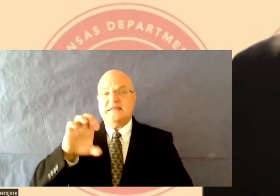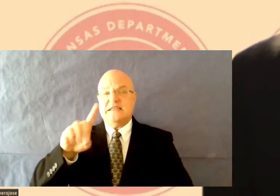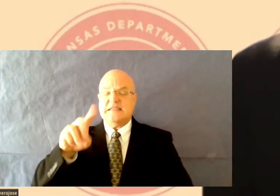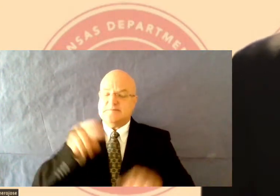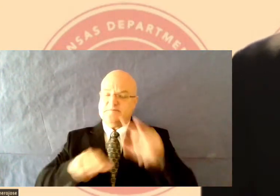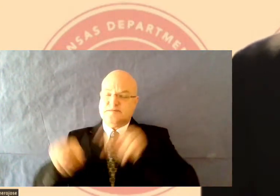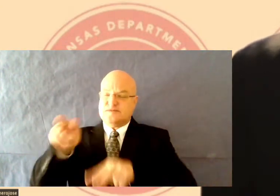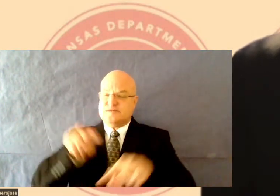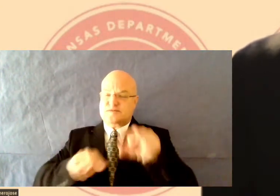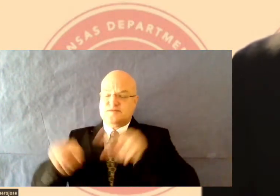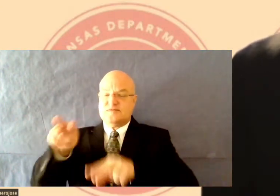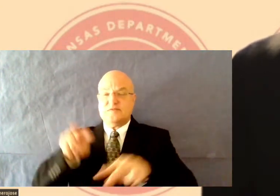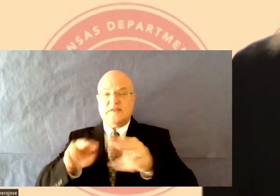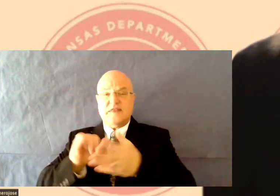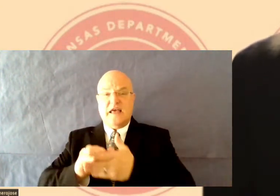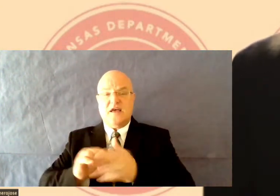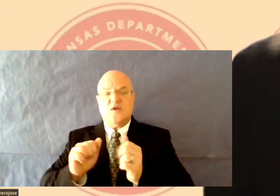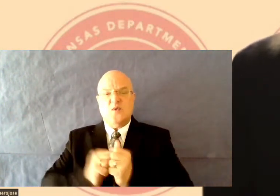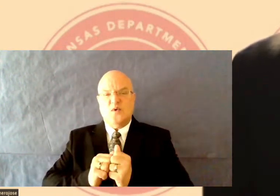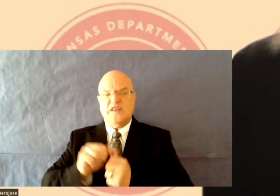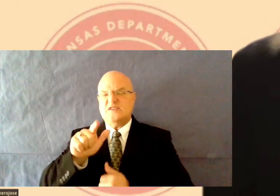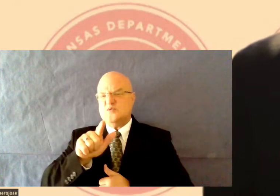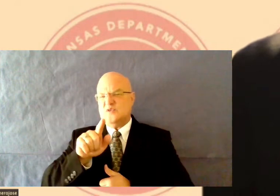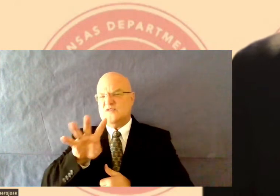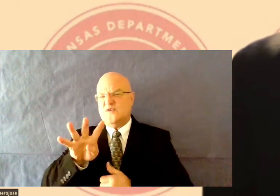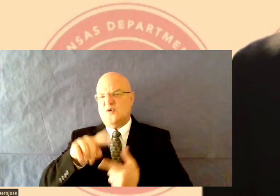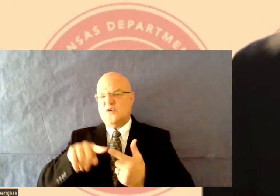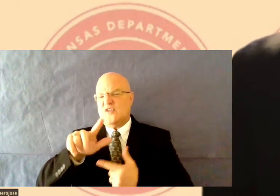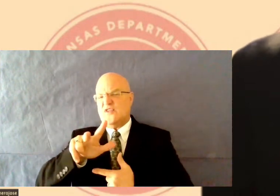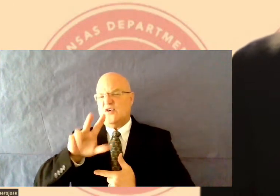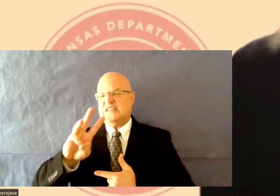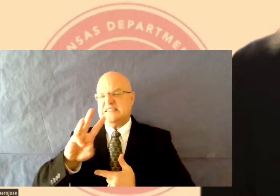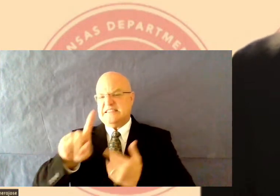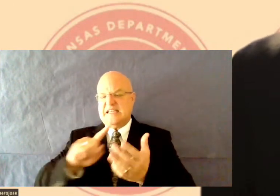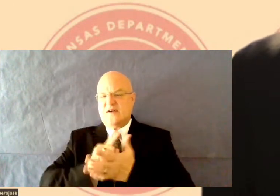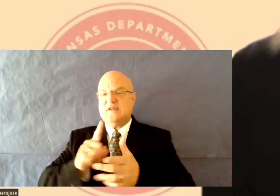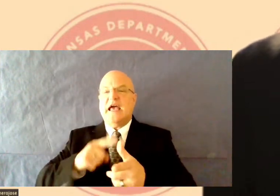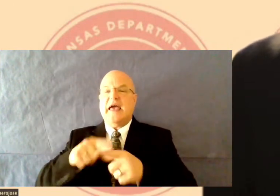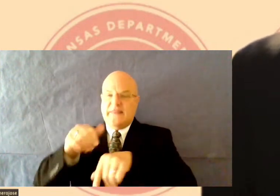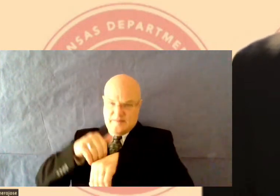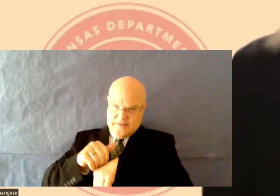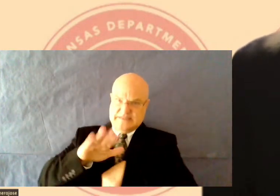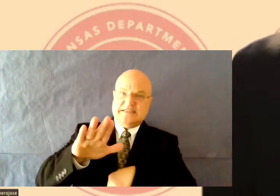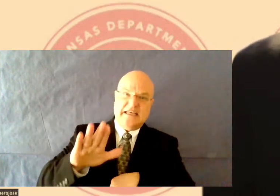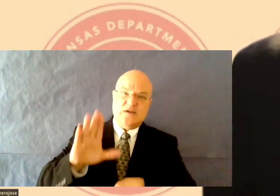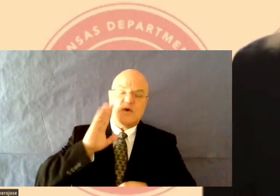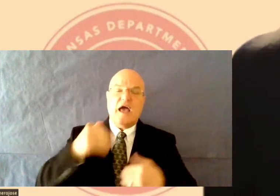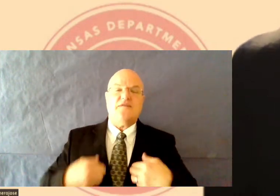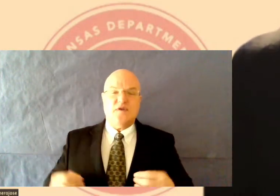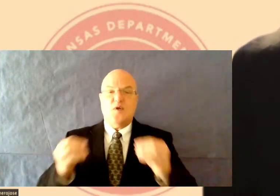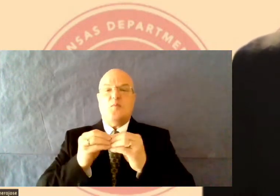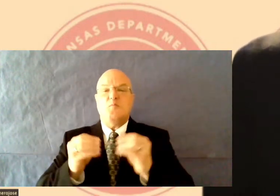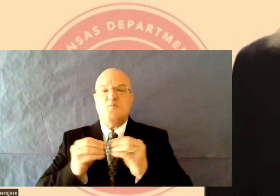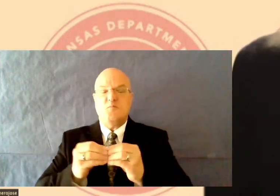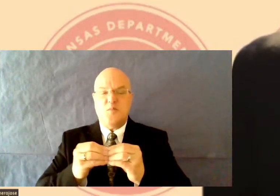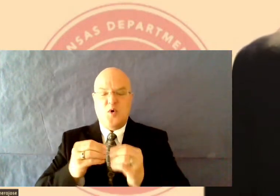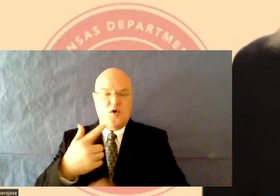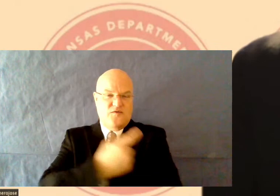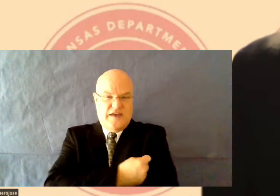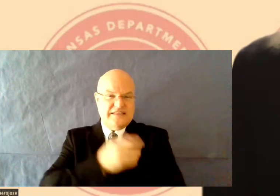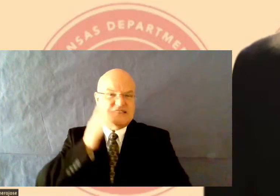within 24 to 36 hours and will probably be shipped shortly thereafter. So we will be having more vaccine in the